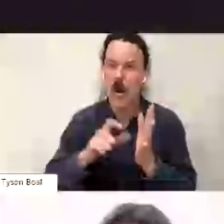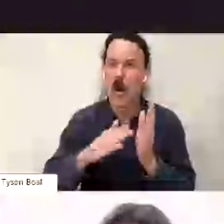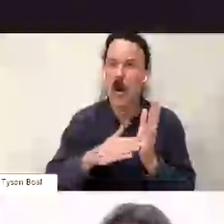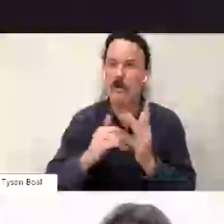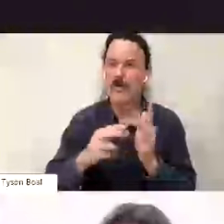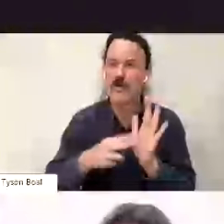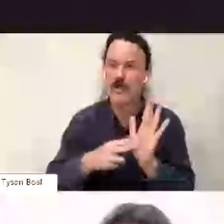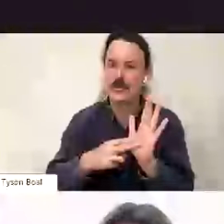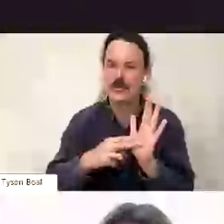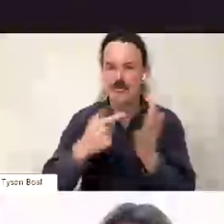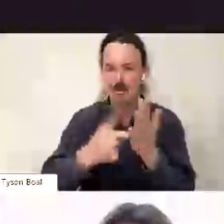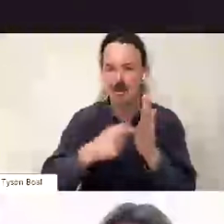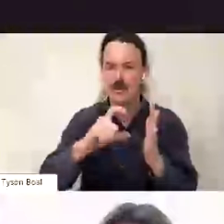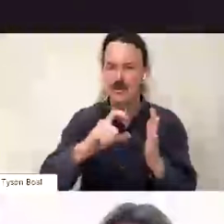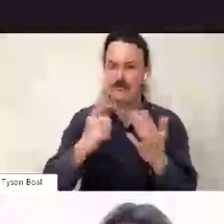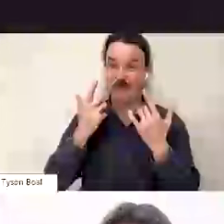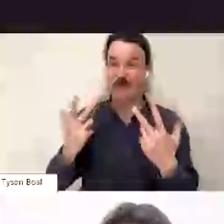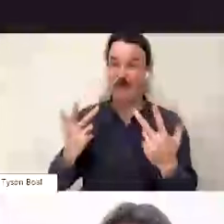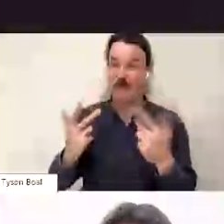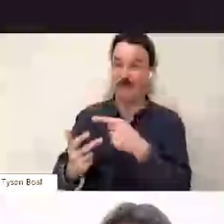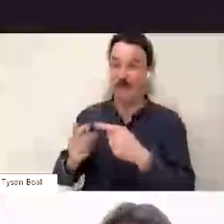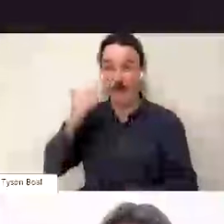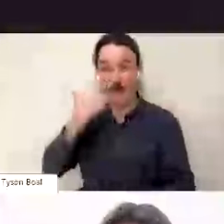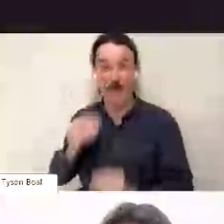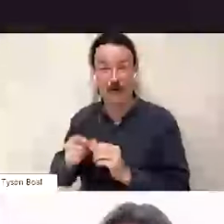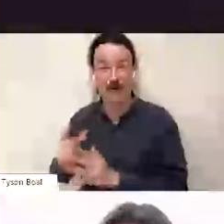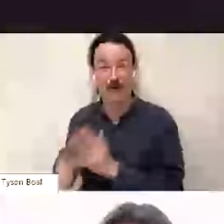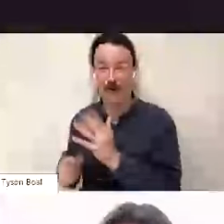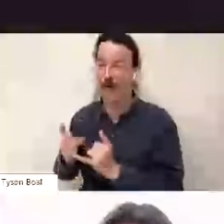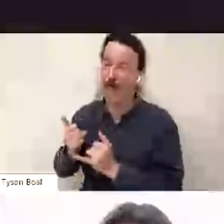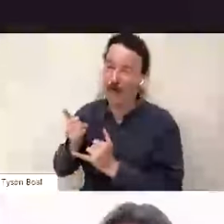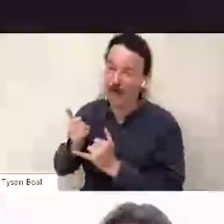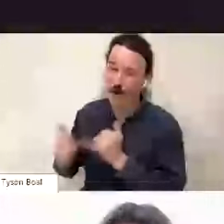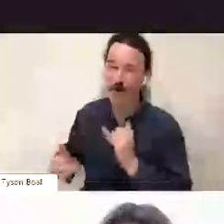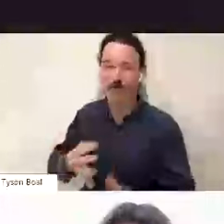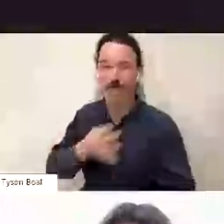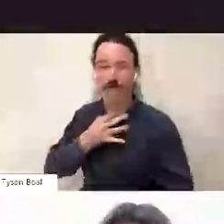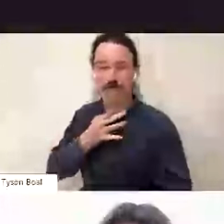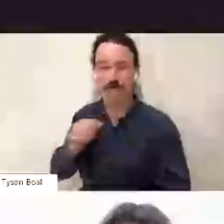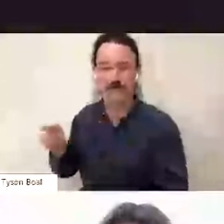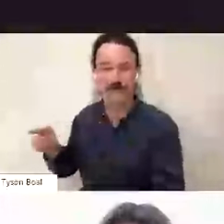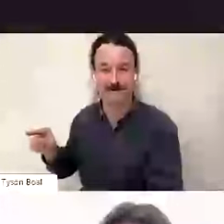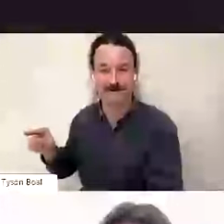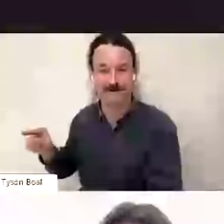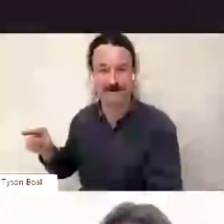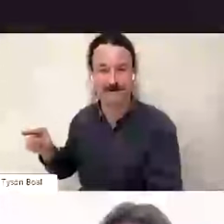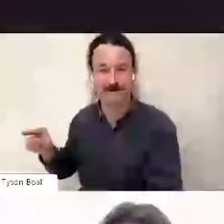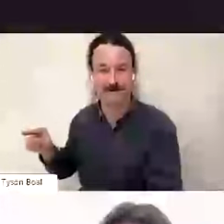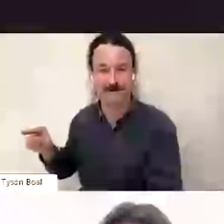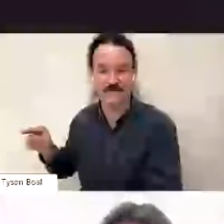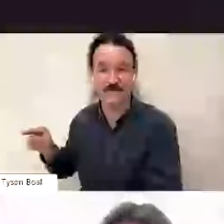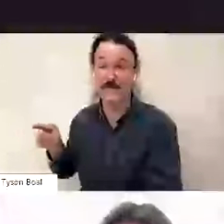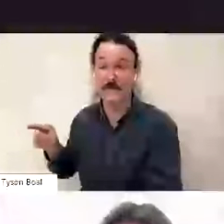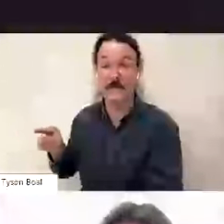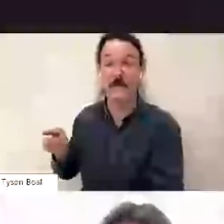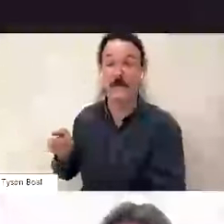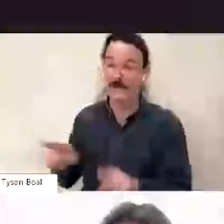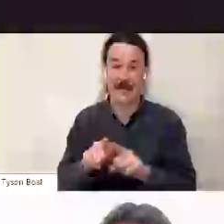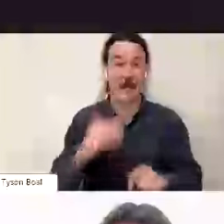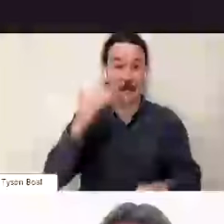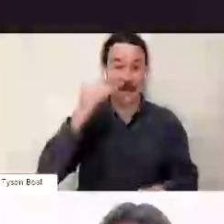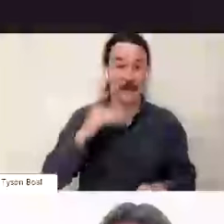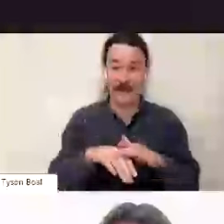disability, as it is for every woman with disability in Australia. And that vulnerability is very